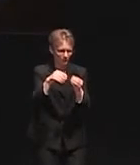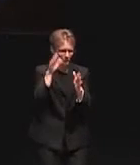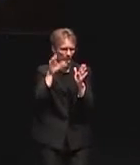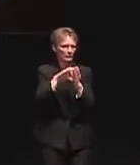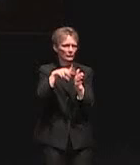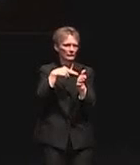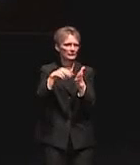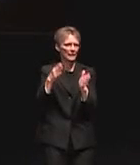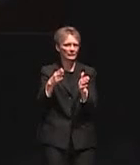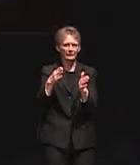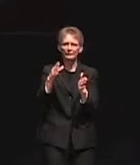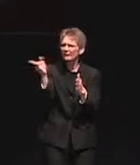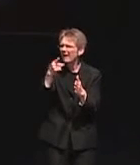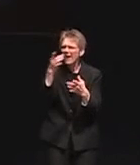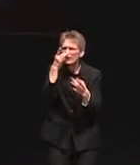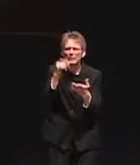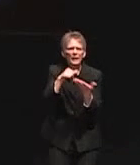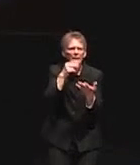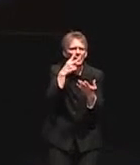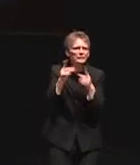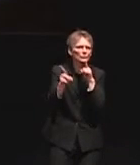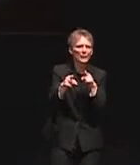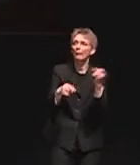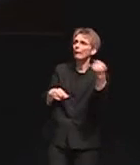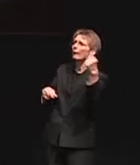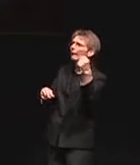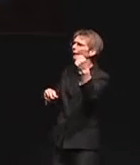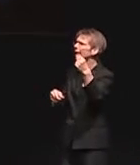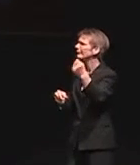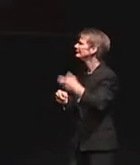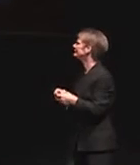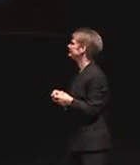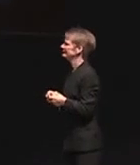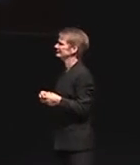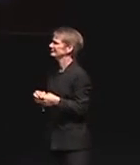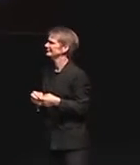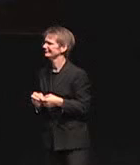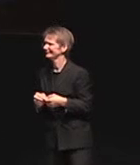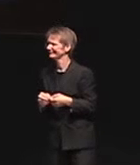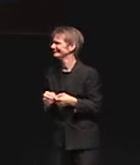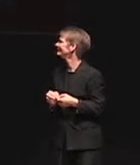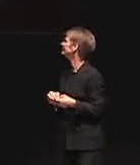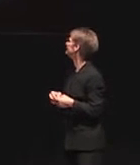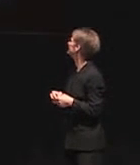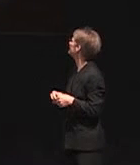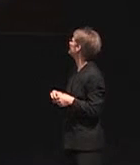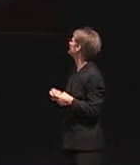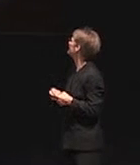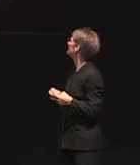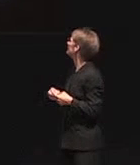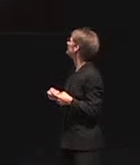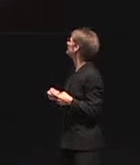came up with this. Is this interesting to you? Nobody's responding. Yes? Okay. I'm sorry.